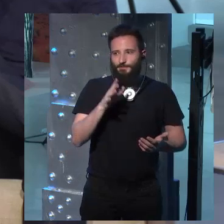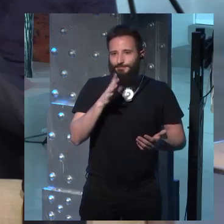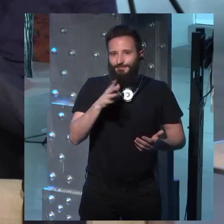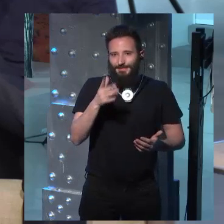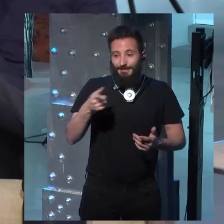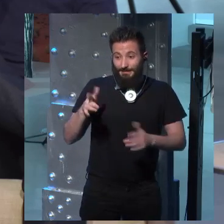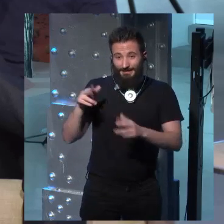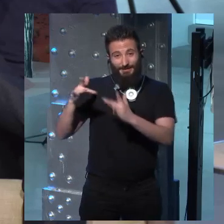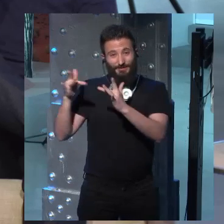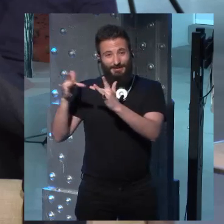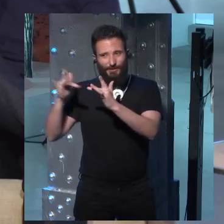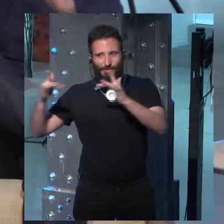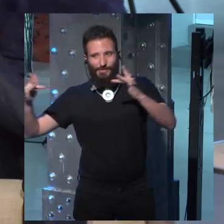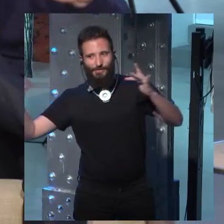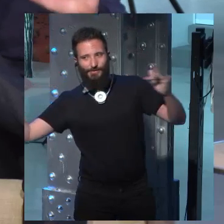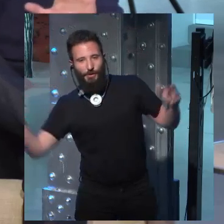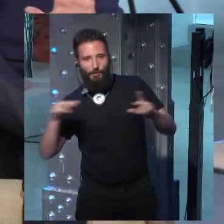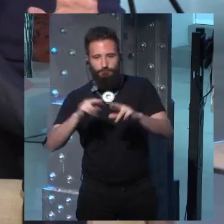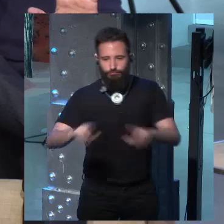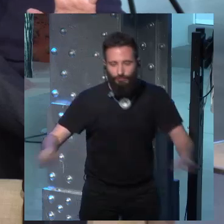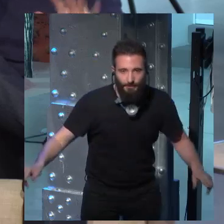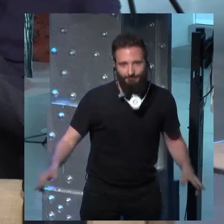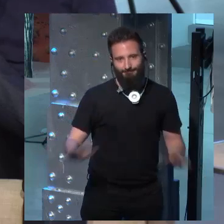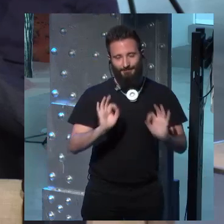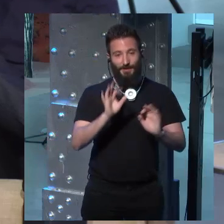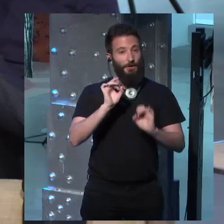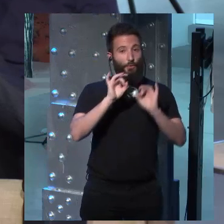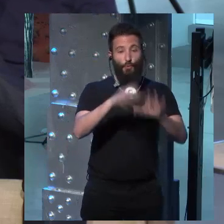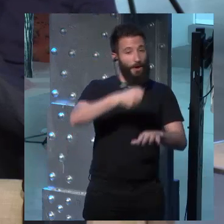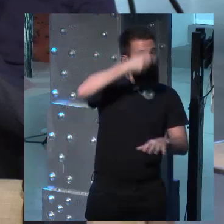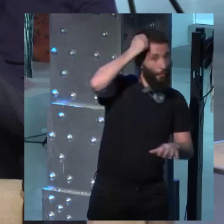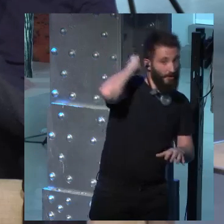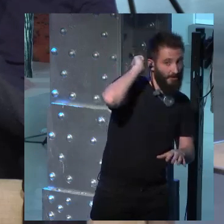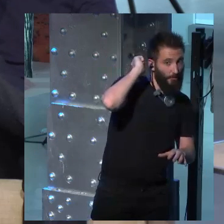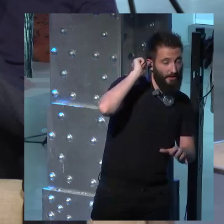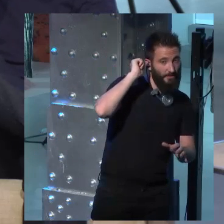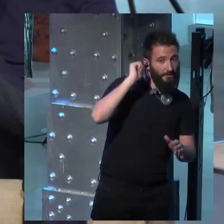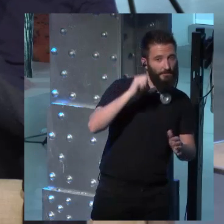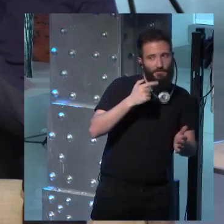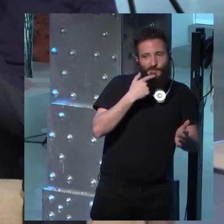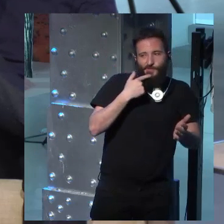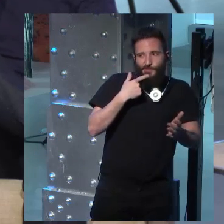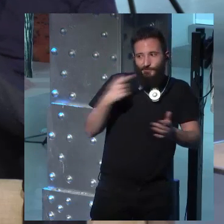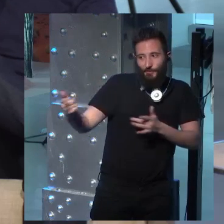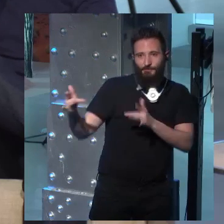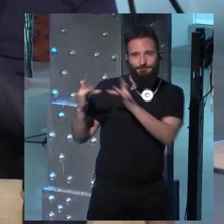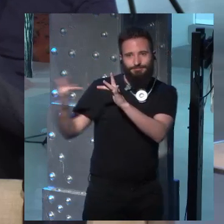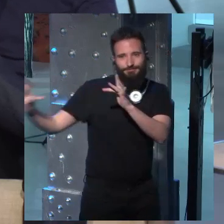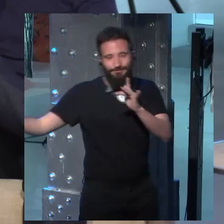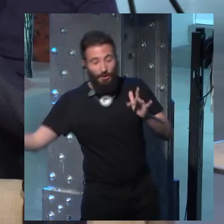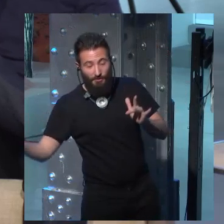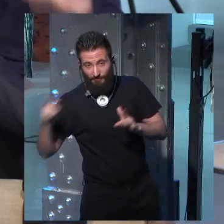It's like when Walter White, and I'm not saying they lose their relationship. I don't know what happens before Breaking Bad,